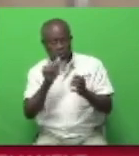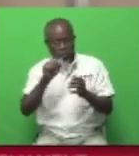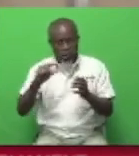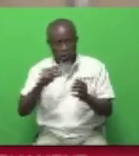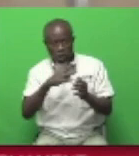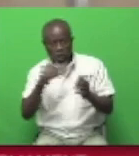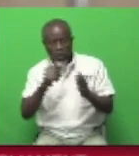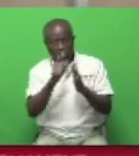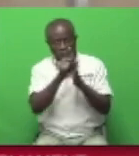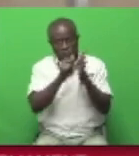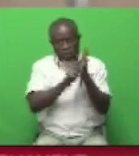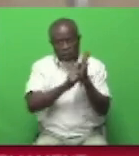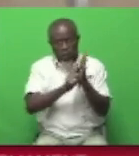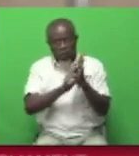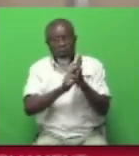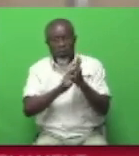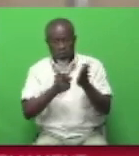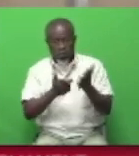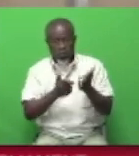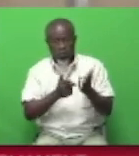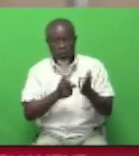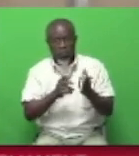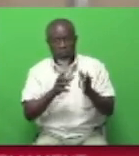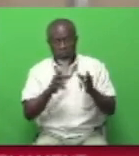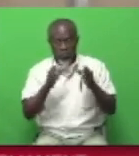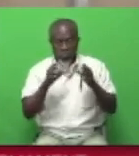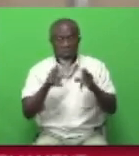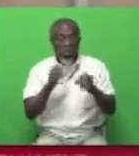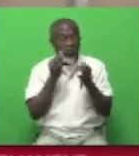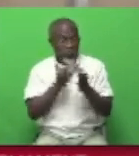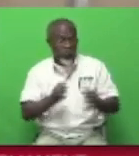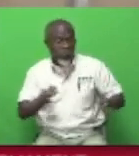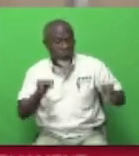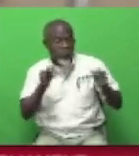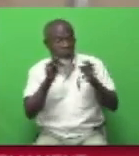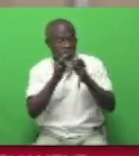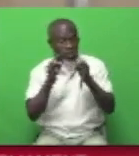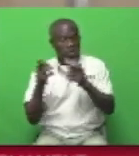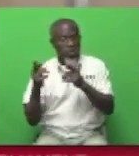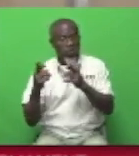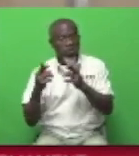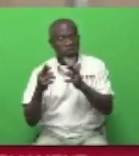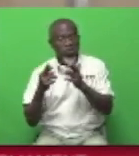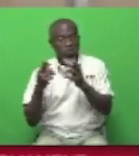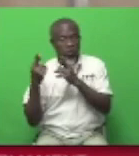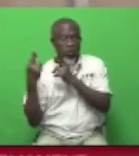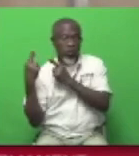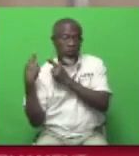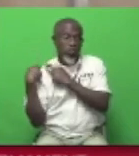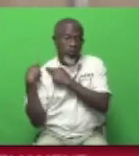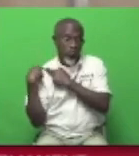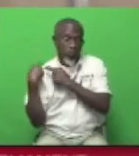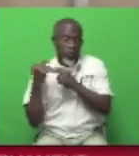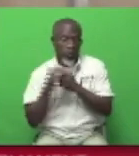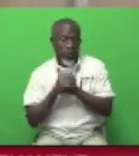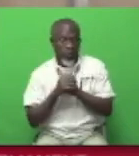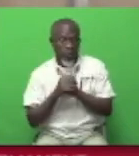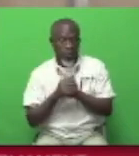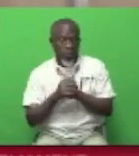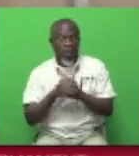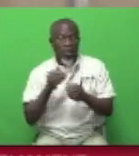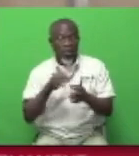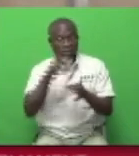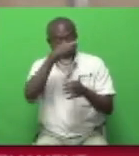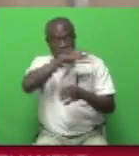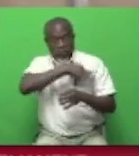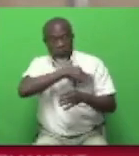plays a very, very critical role. And in looking at the role that we play, and of course the investment that we are continuing to make, and as it relates to